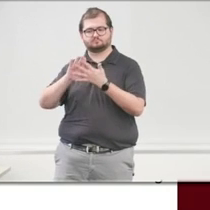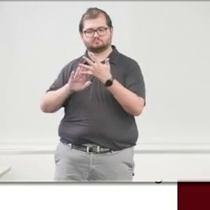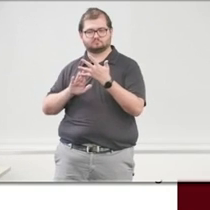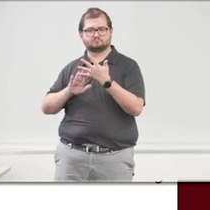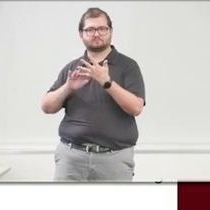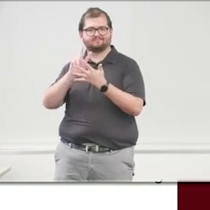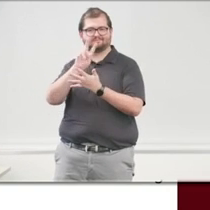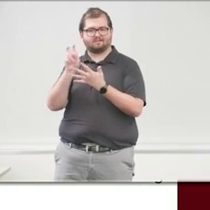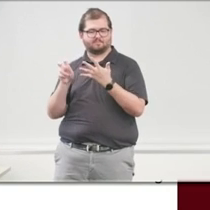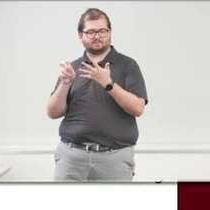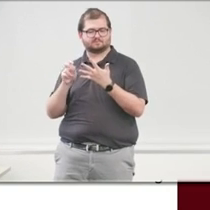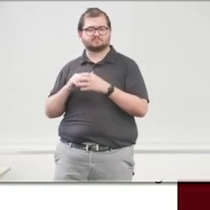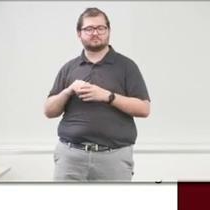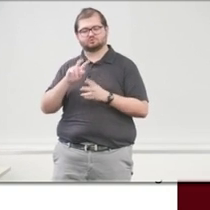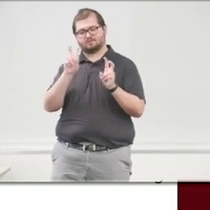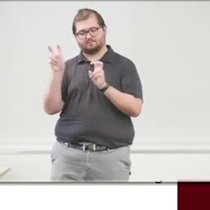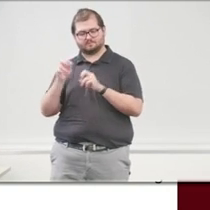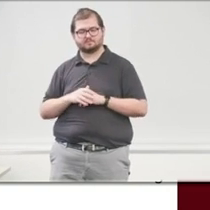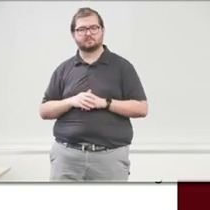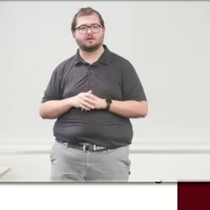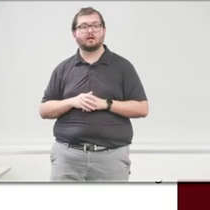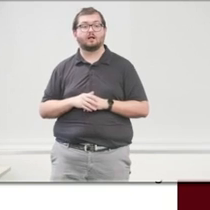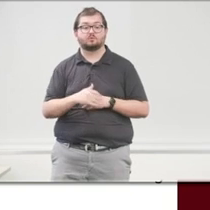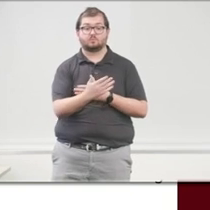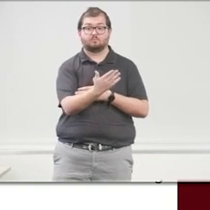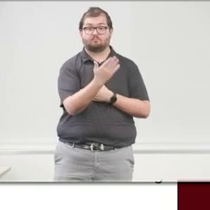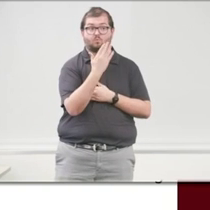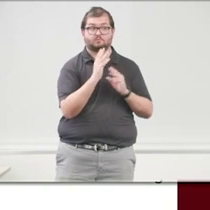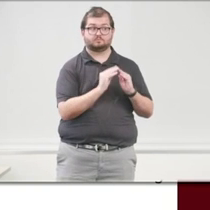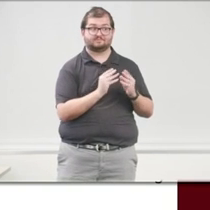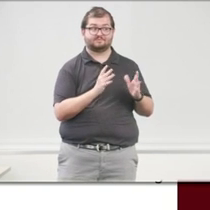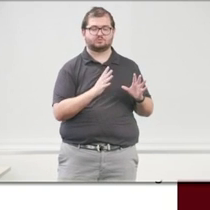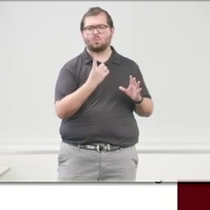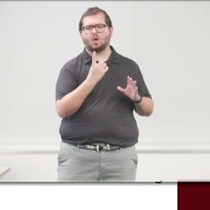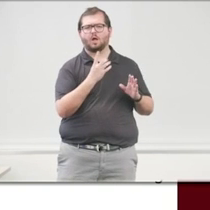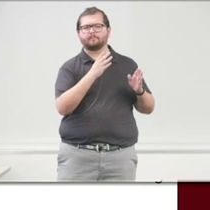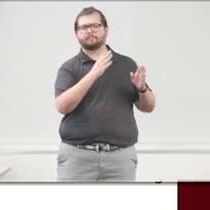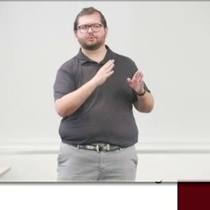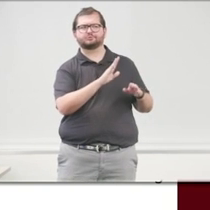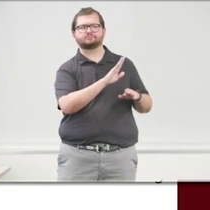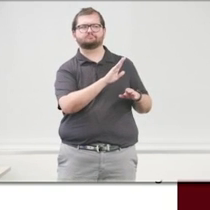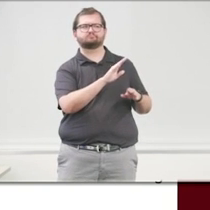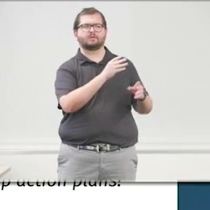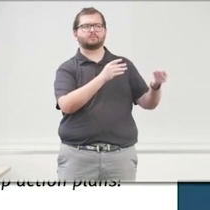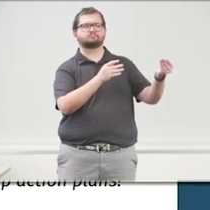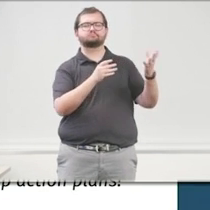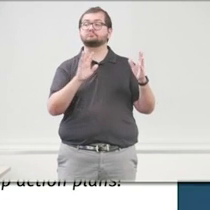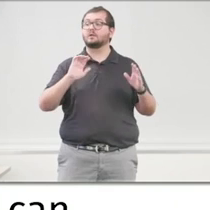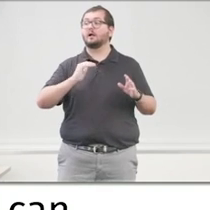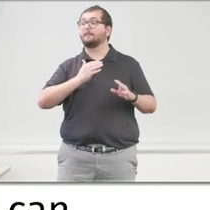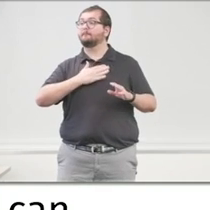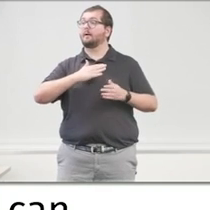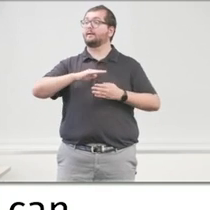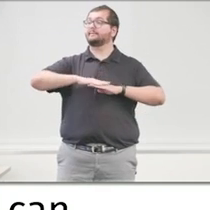at the end of that morning session, we had our partners, somebody from the table just report out what their discussion was about. And we